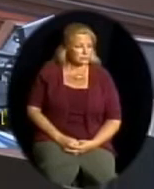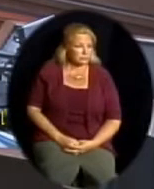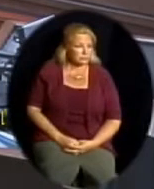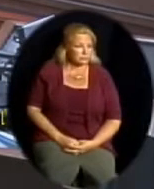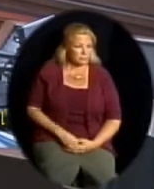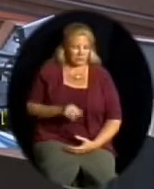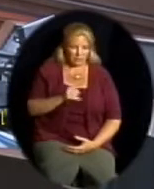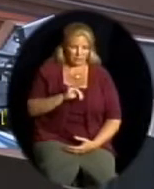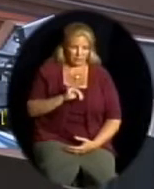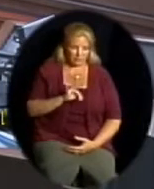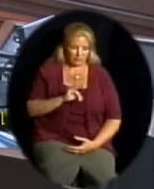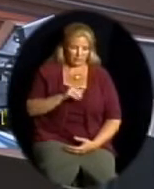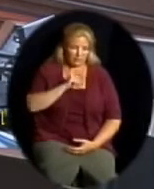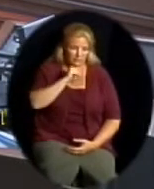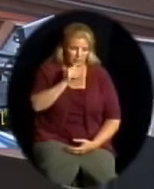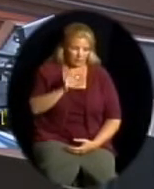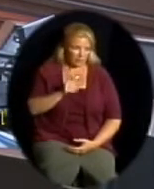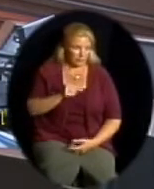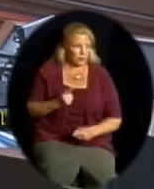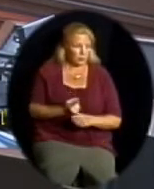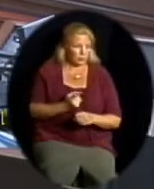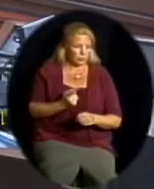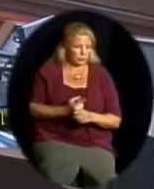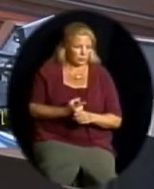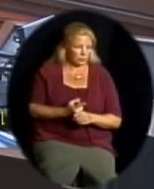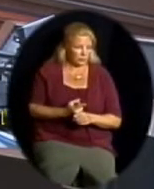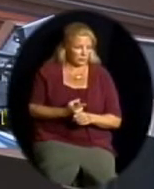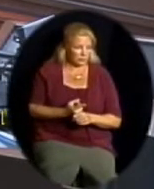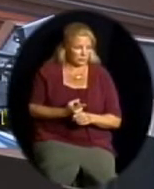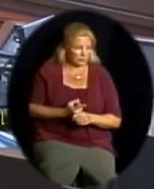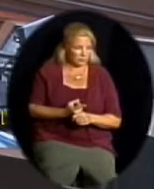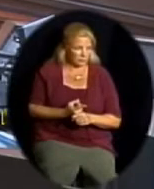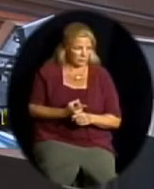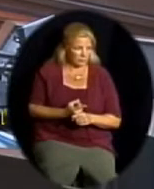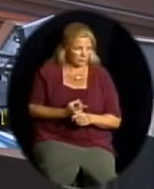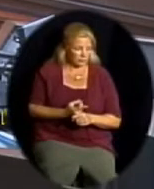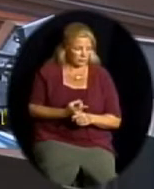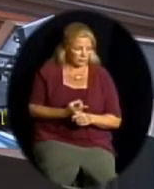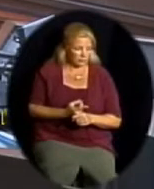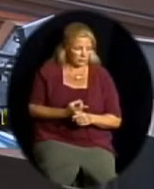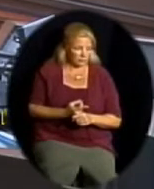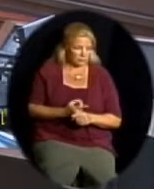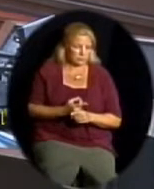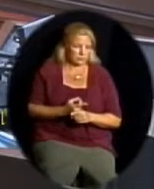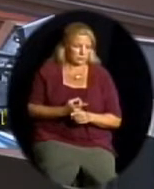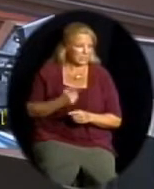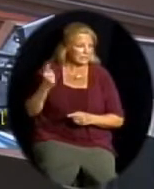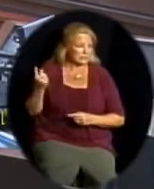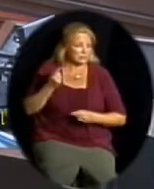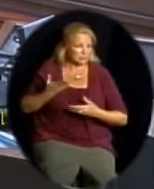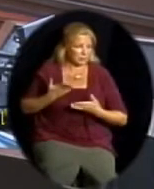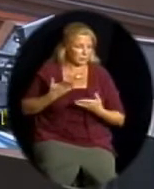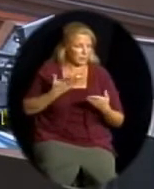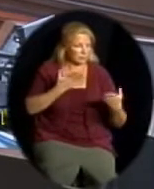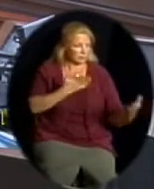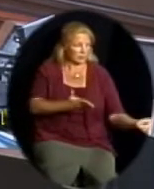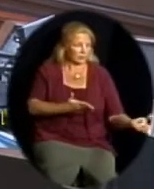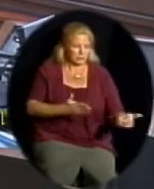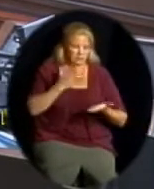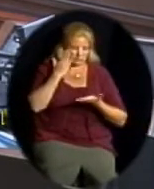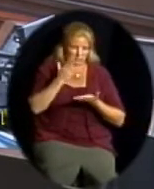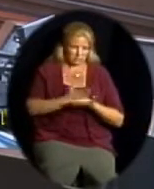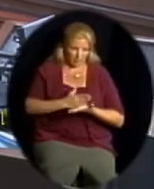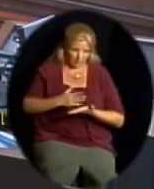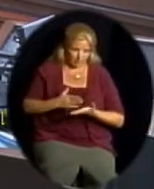If not, it would be appropriate for the nominations to, a motion to cease nominations. I move that nominations